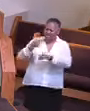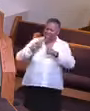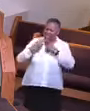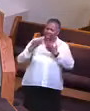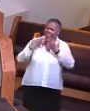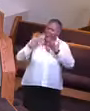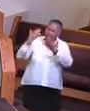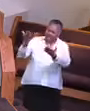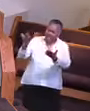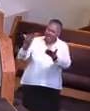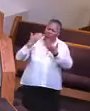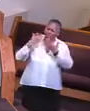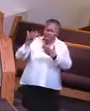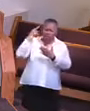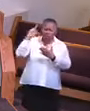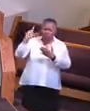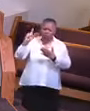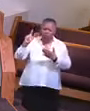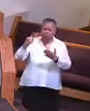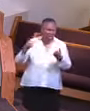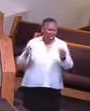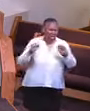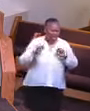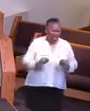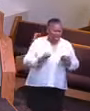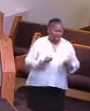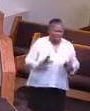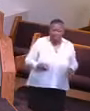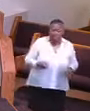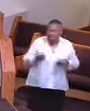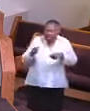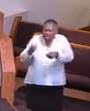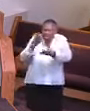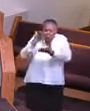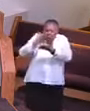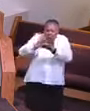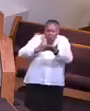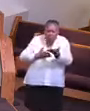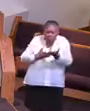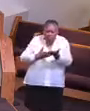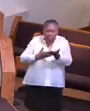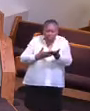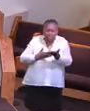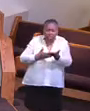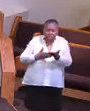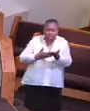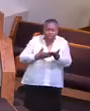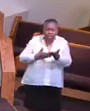Thank you.